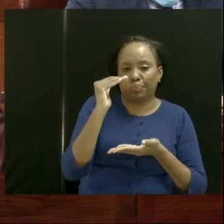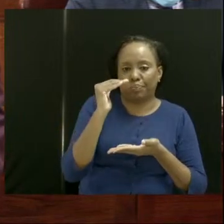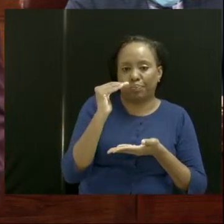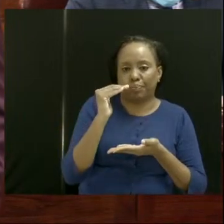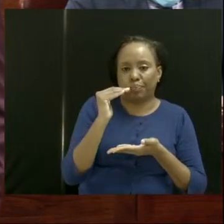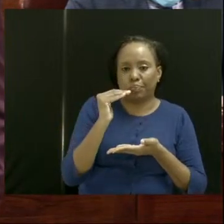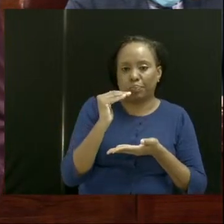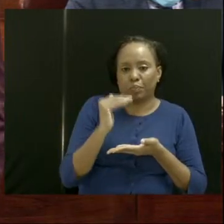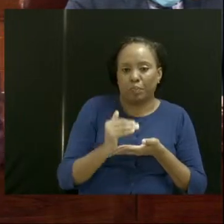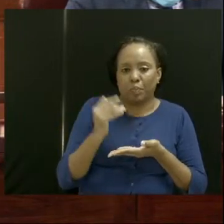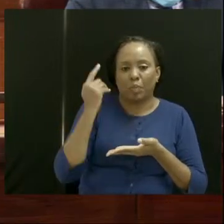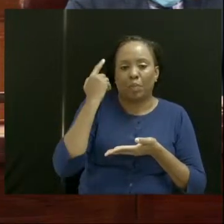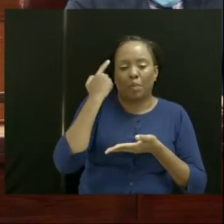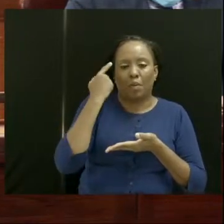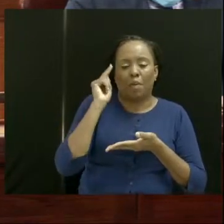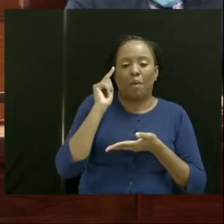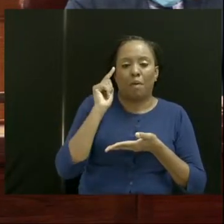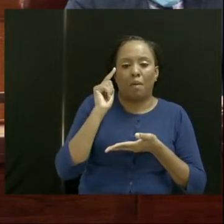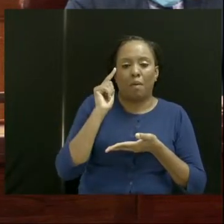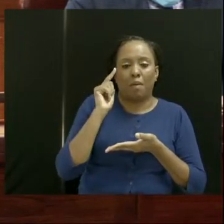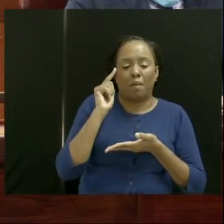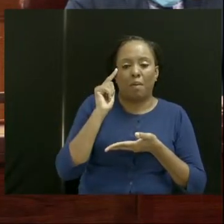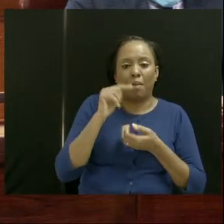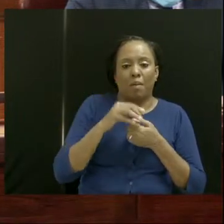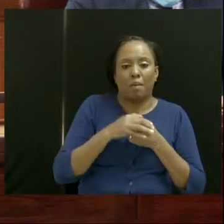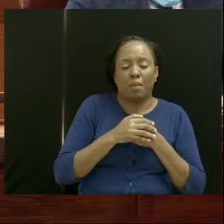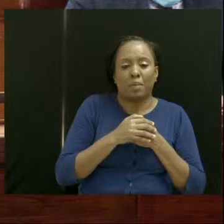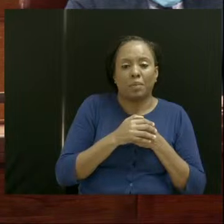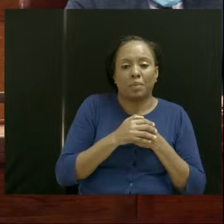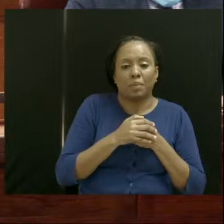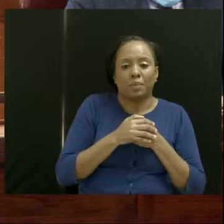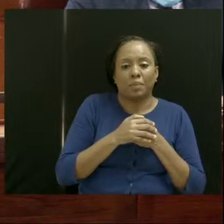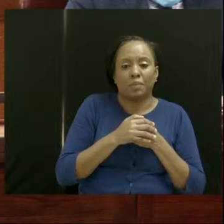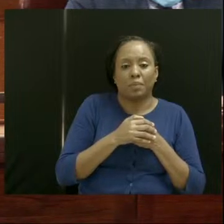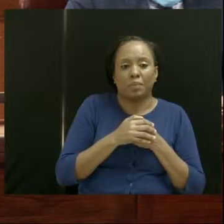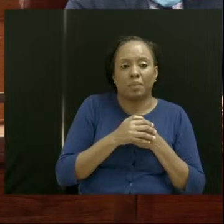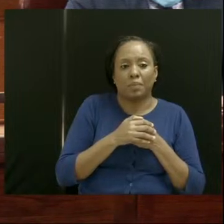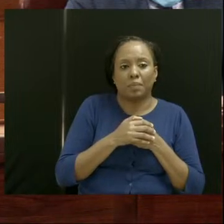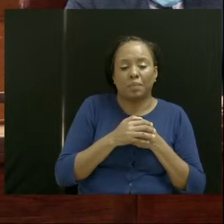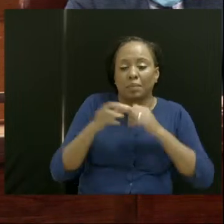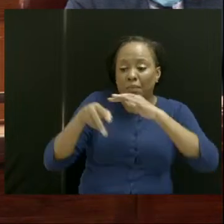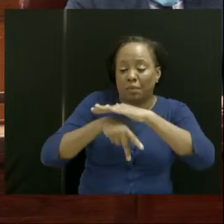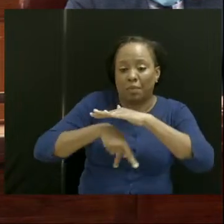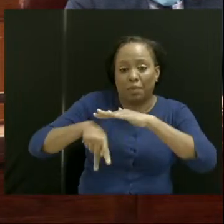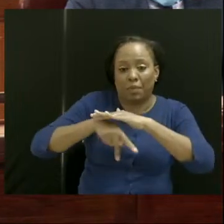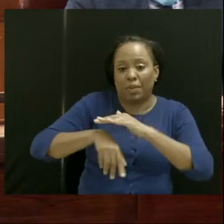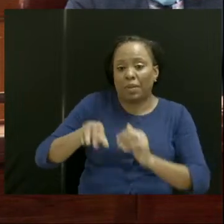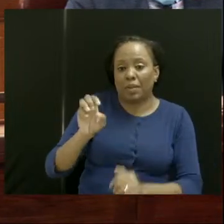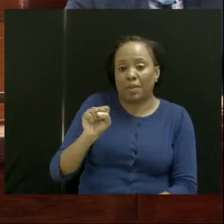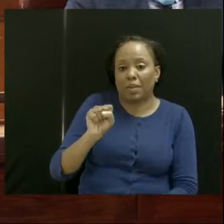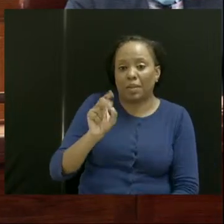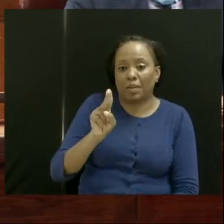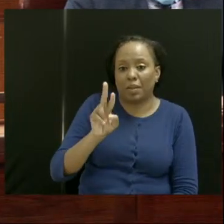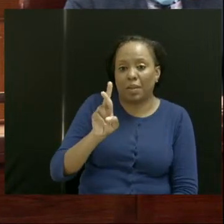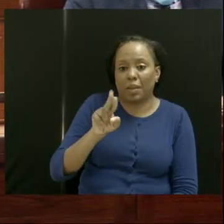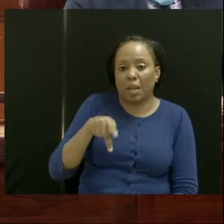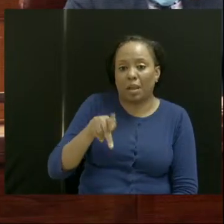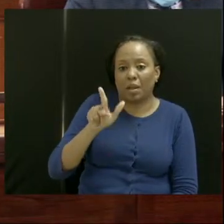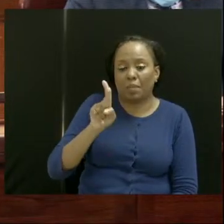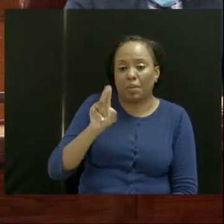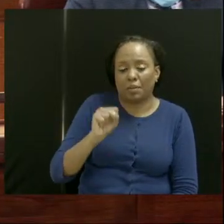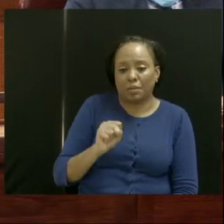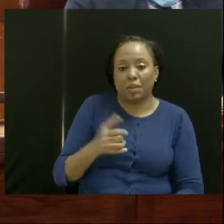demanded, required, expected, sought for level of primary surplus, down to 1%,